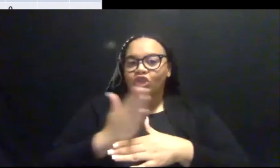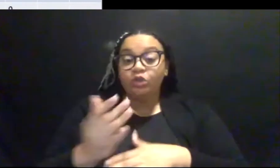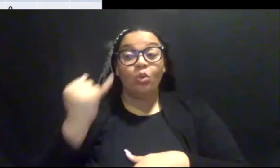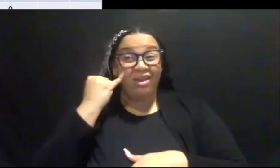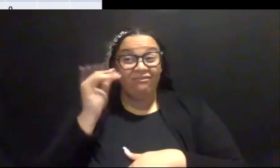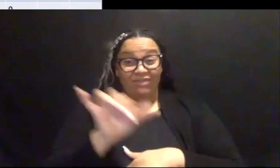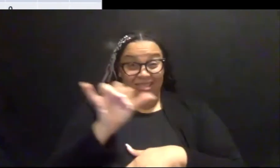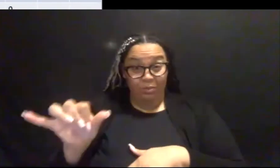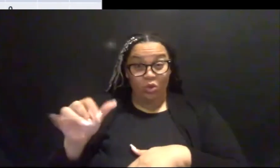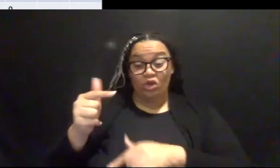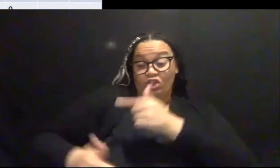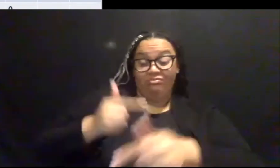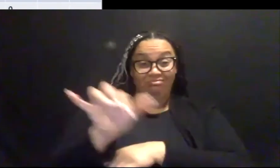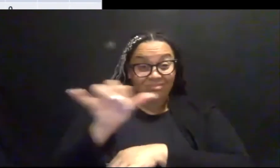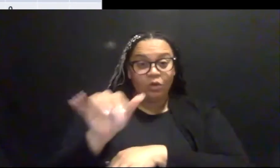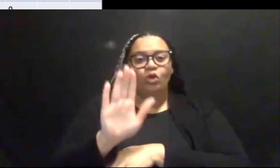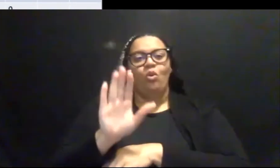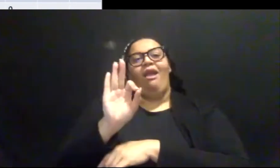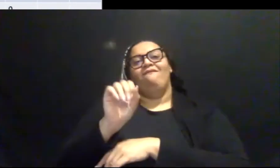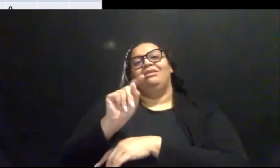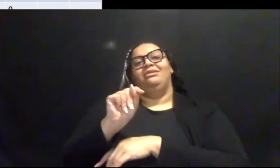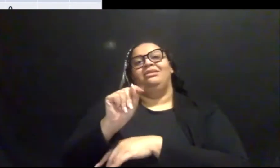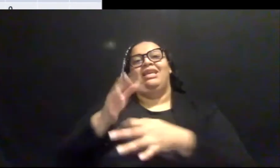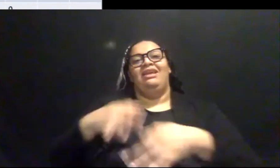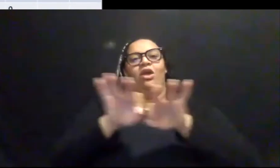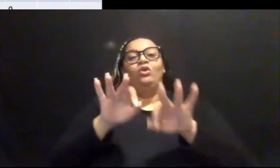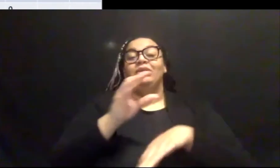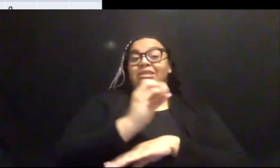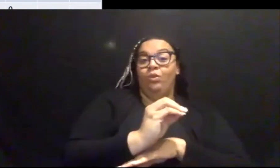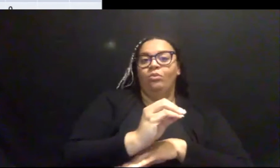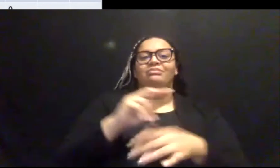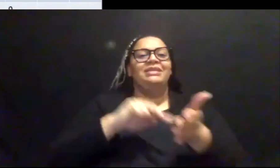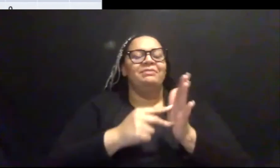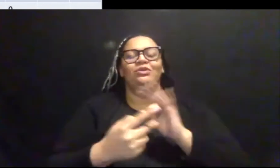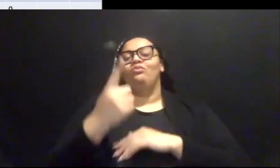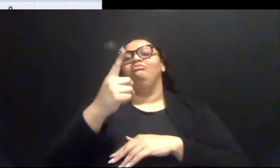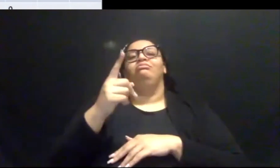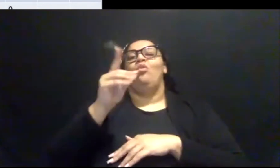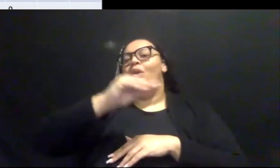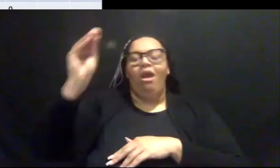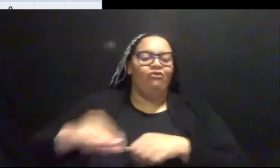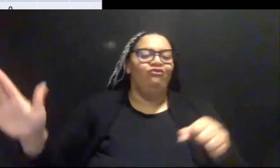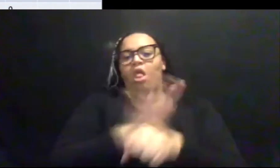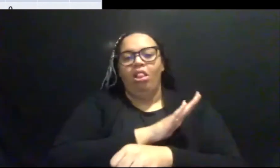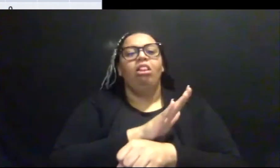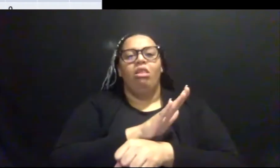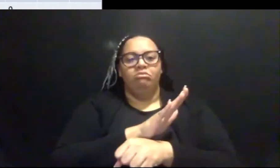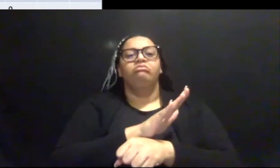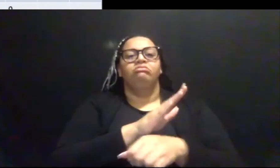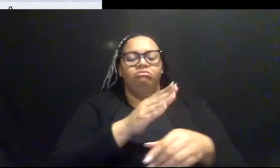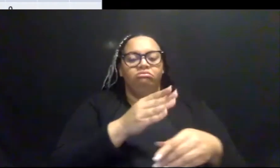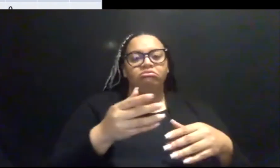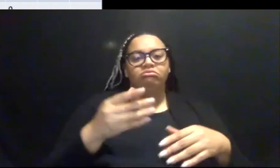similar, your FST value is 0. That means there's 100% gene flow between your sampling localities. If you have an FST of